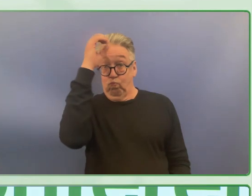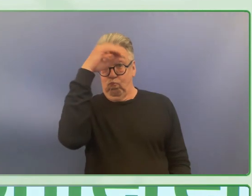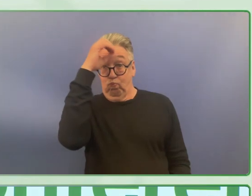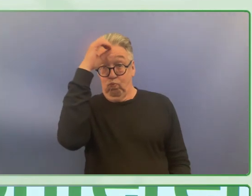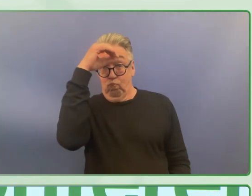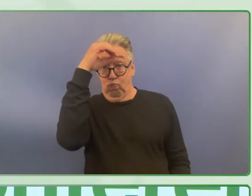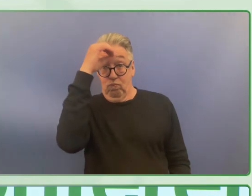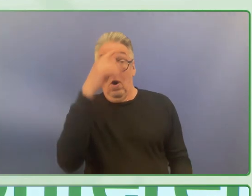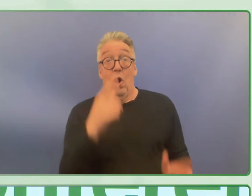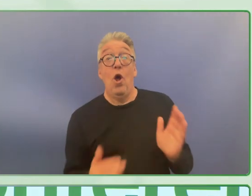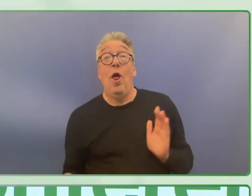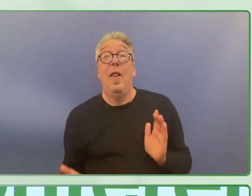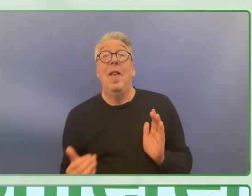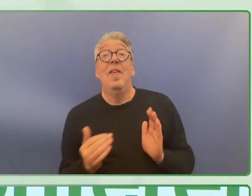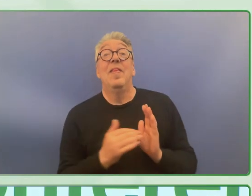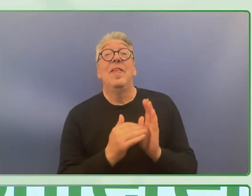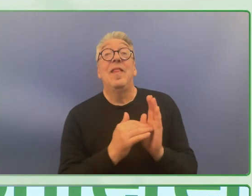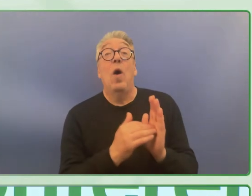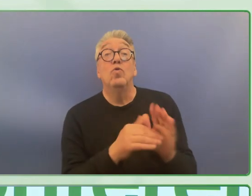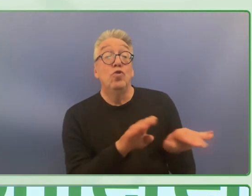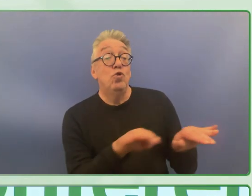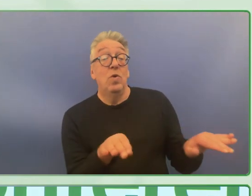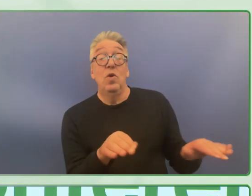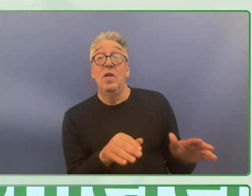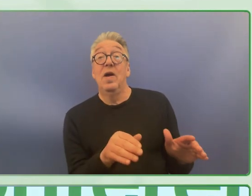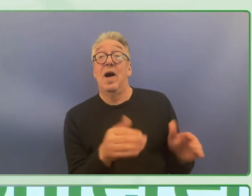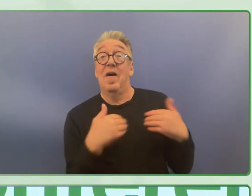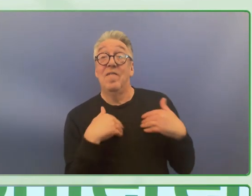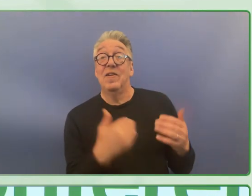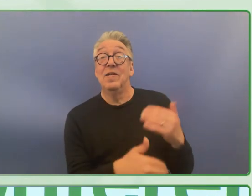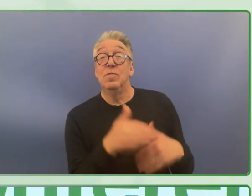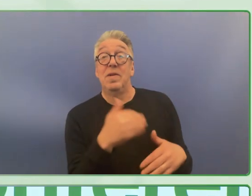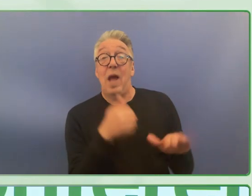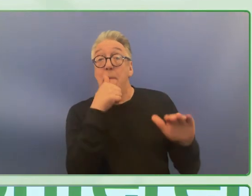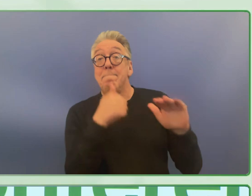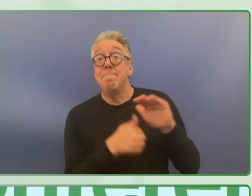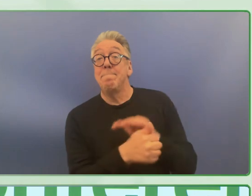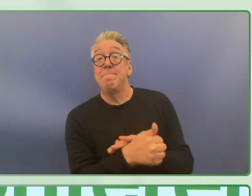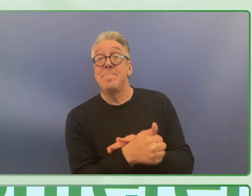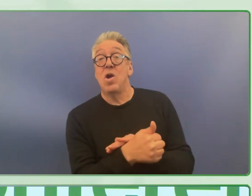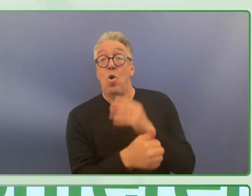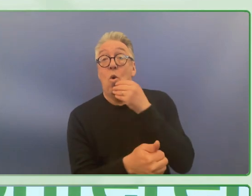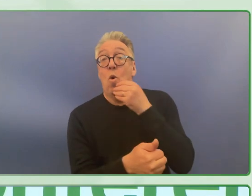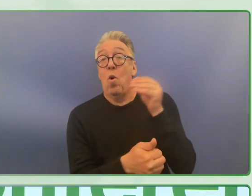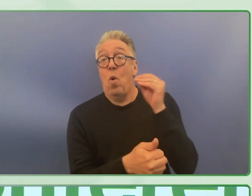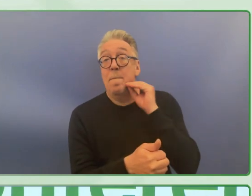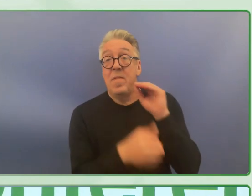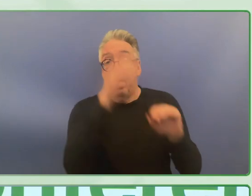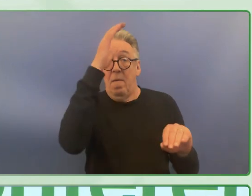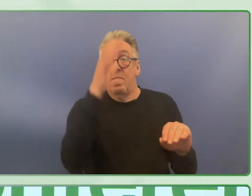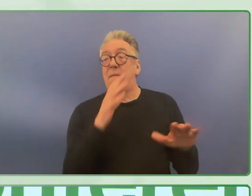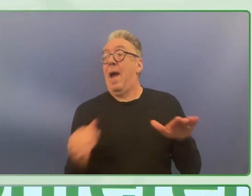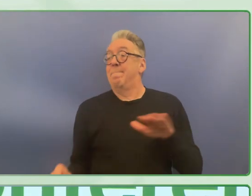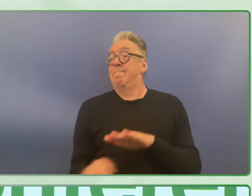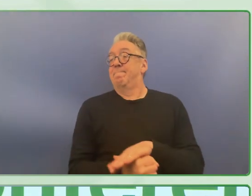of children with disabilities who are being hidden in their homes by their parents. Until one day, I